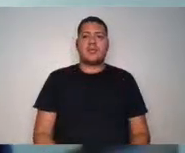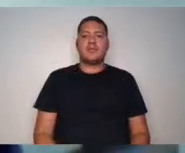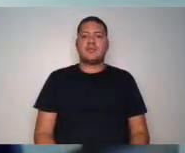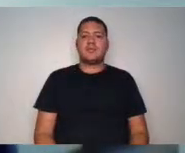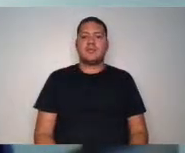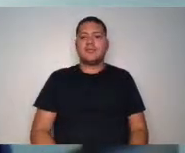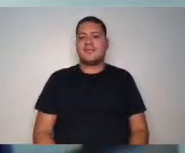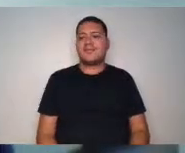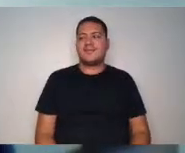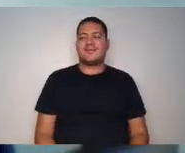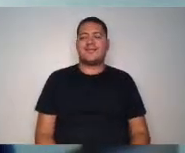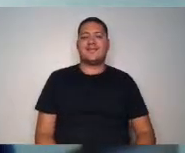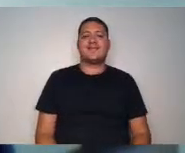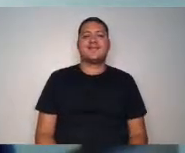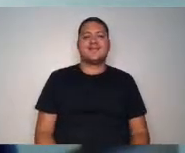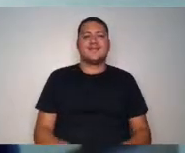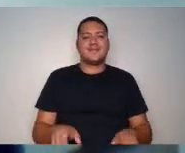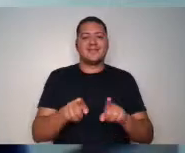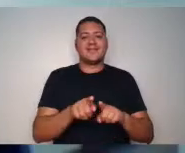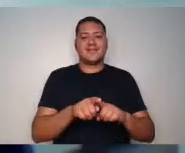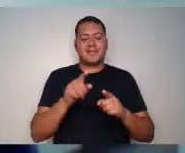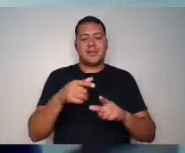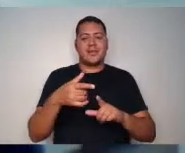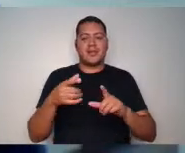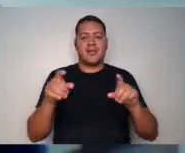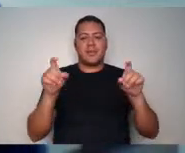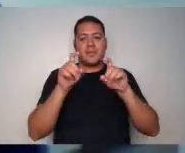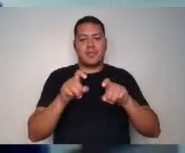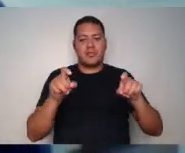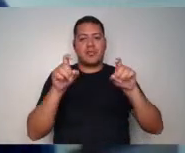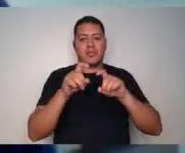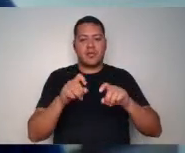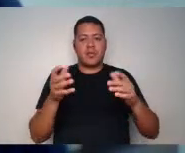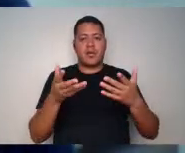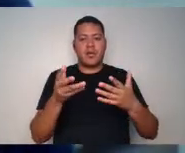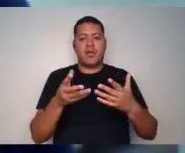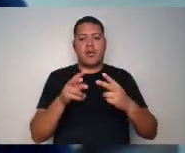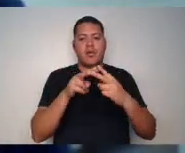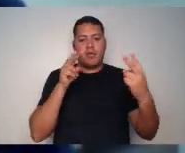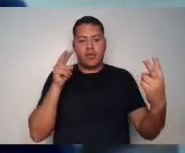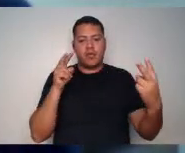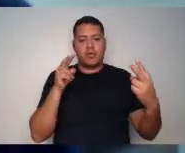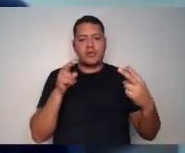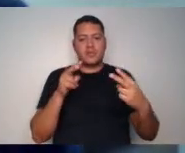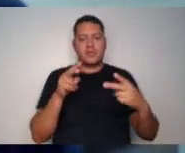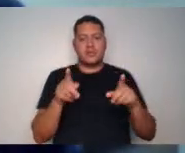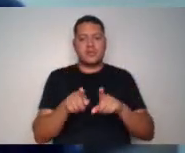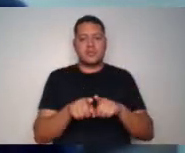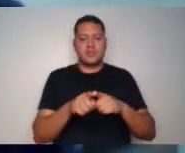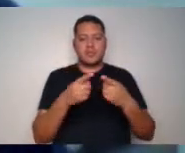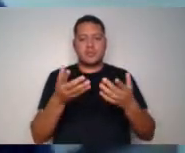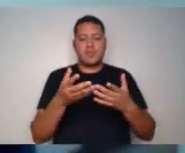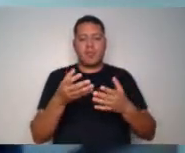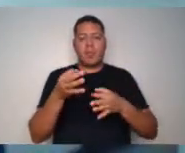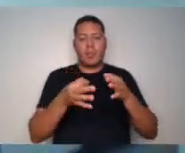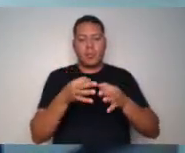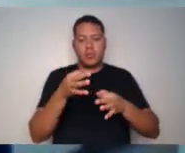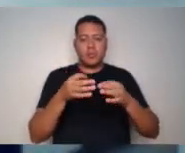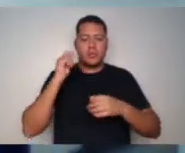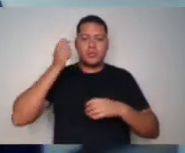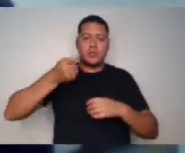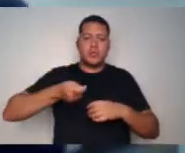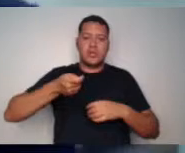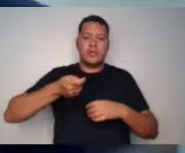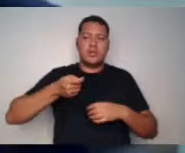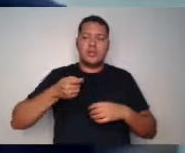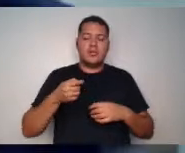you very much. I now say goodbye, and I'll pass the word to Justice